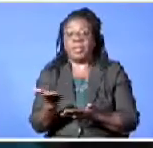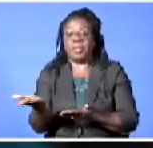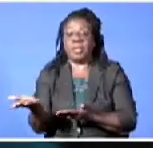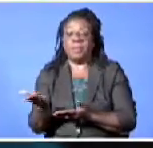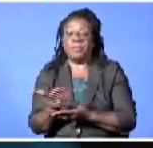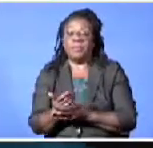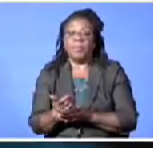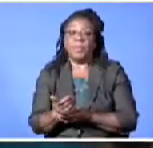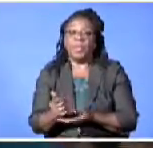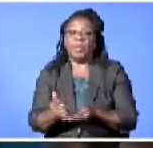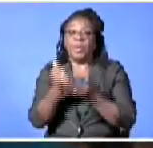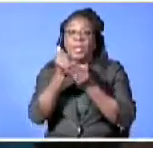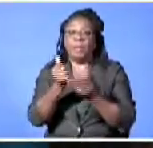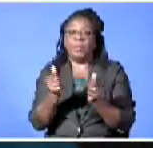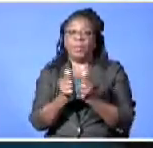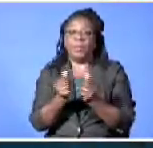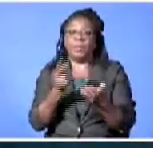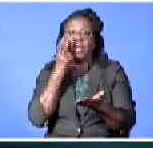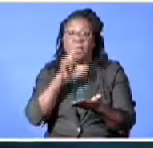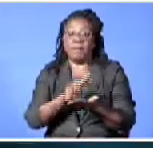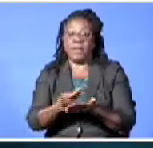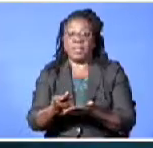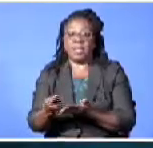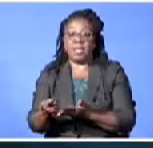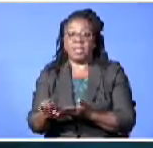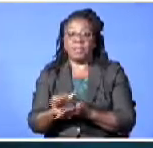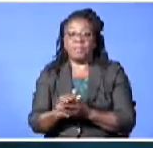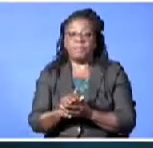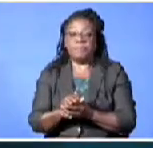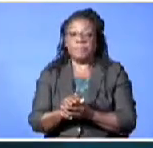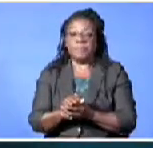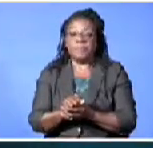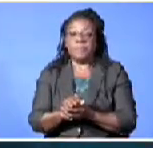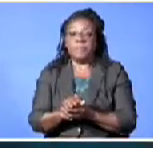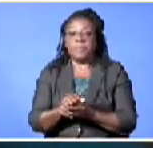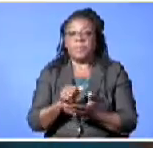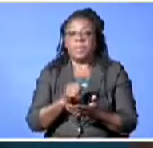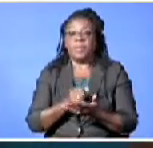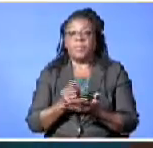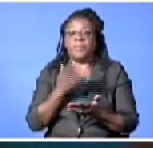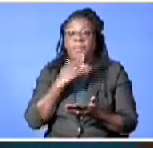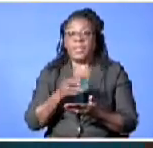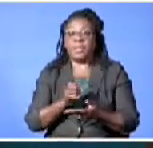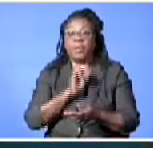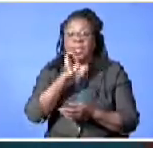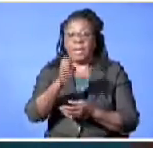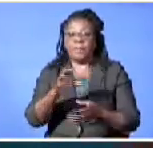investigation. As I've said earlier, we're following significant leads based on the evidence we've gathered from the community.